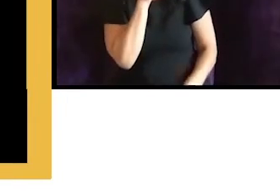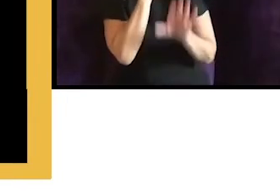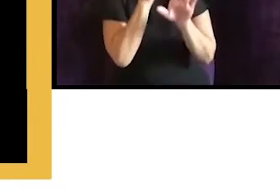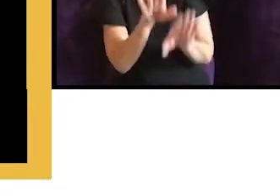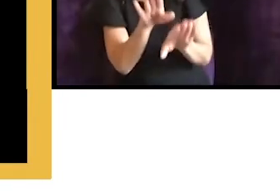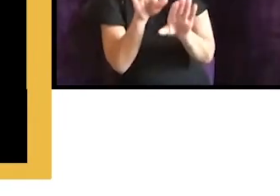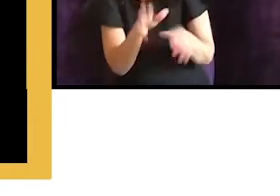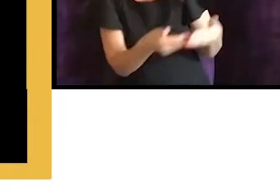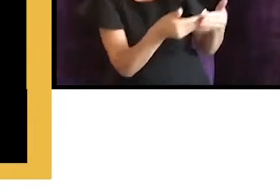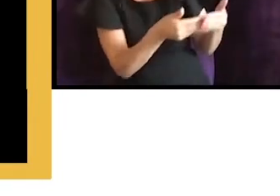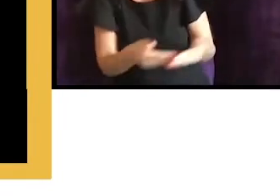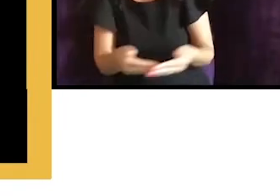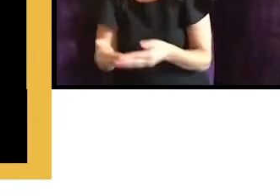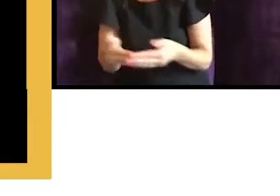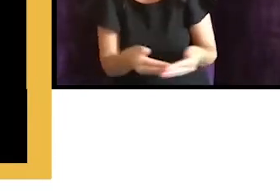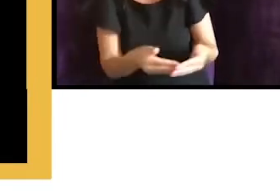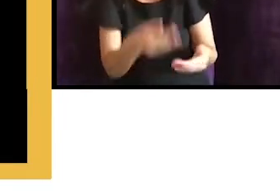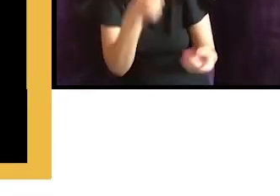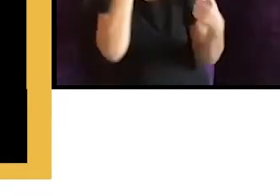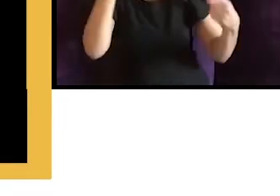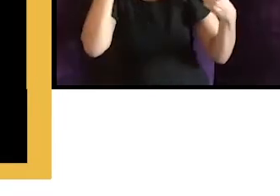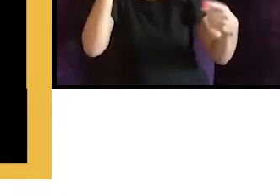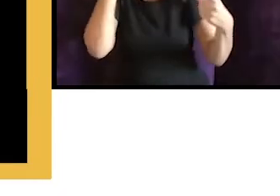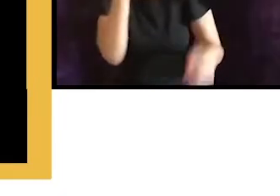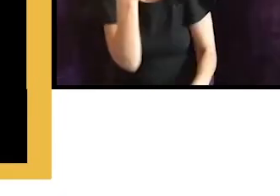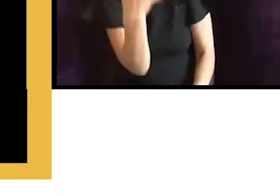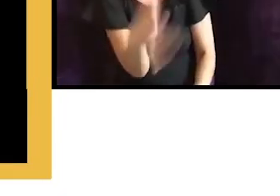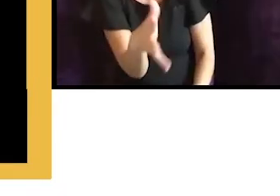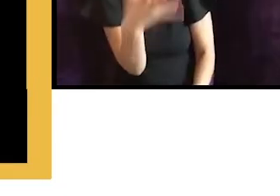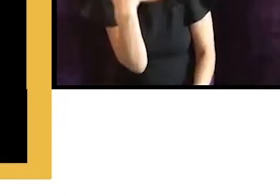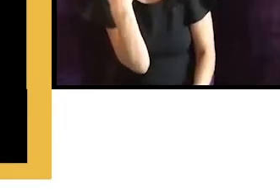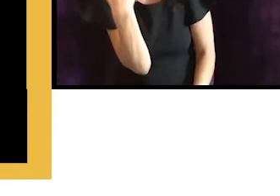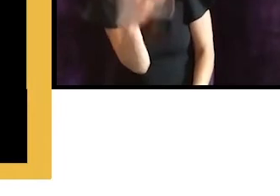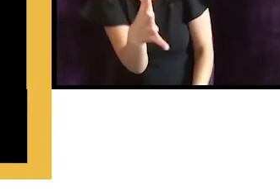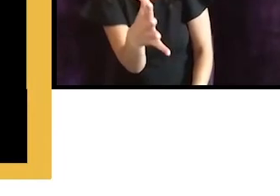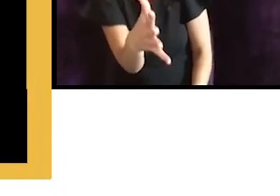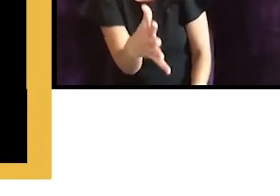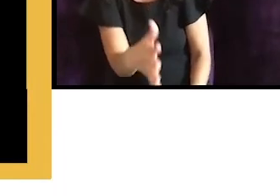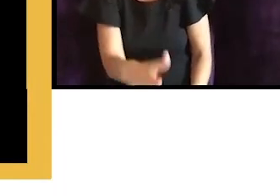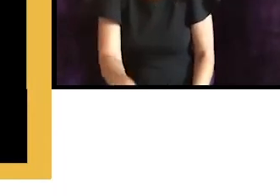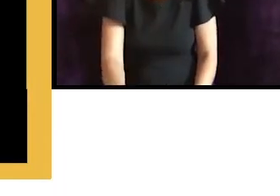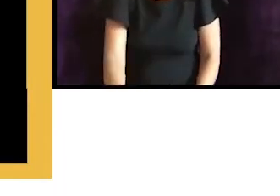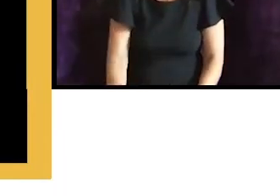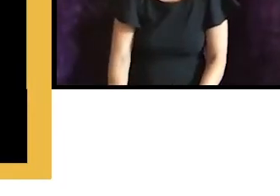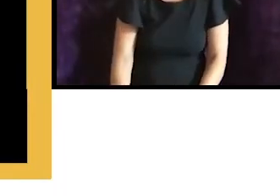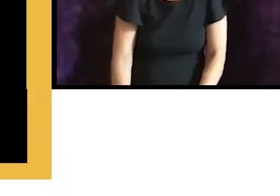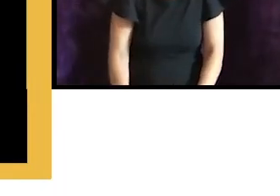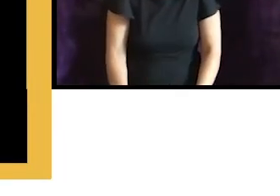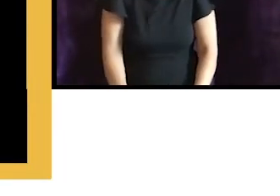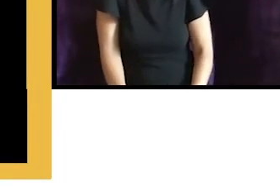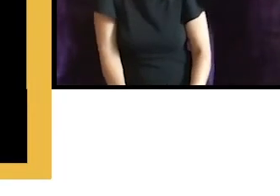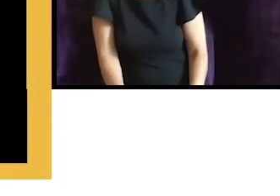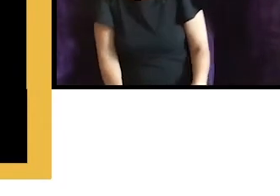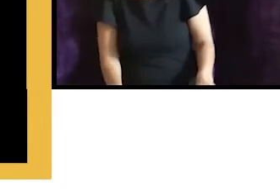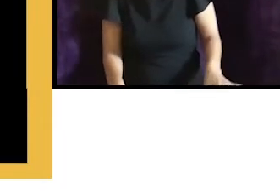So hush, little baby, oh no, don't you cry.